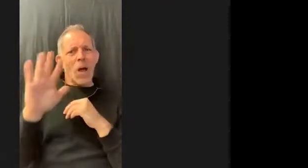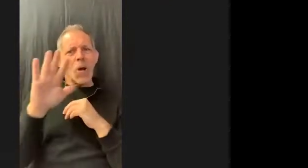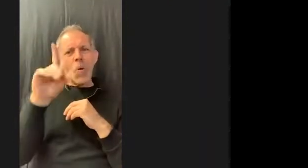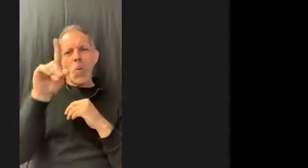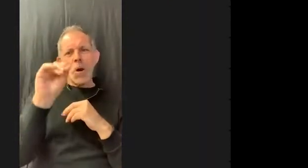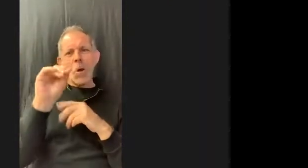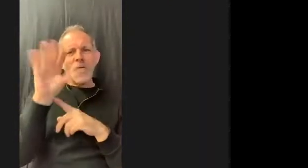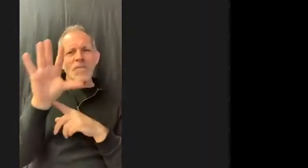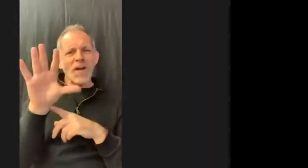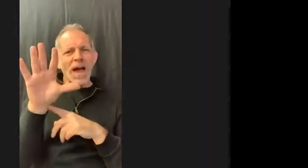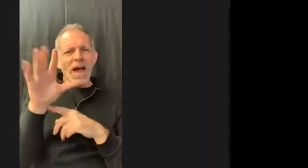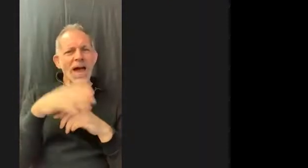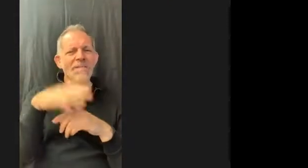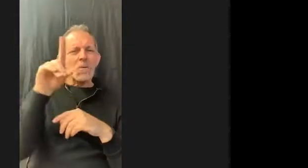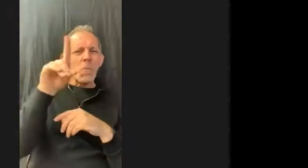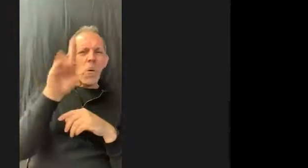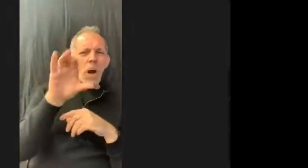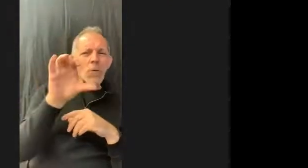occupied by,